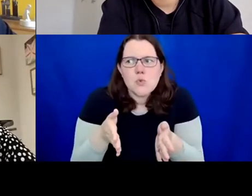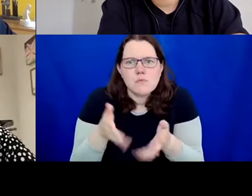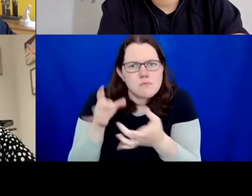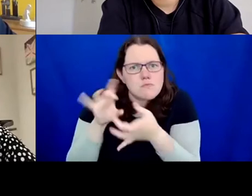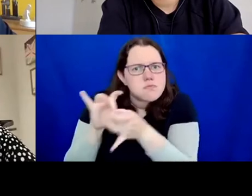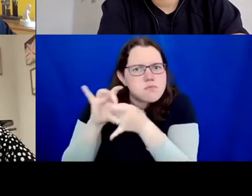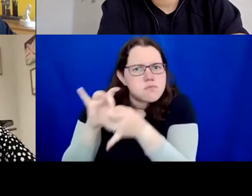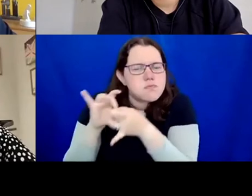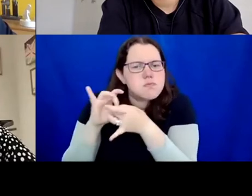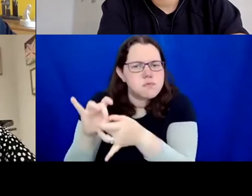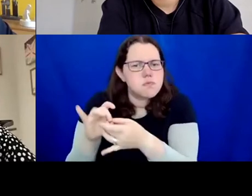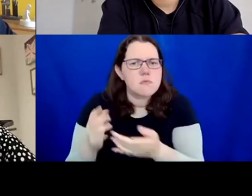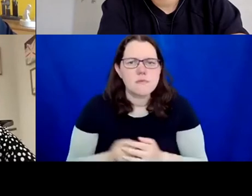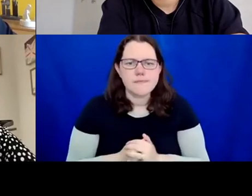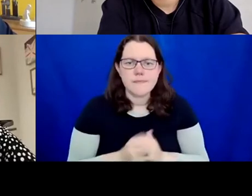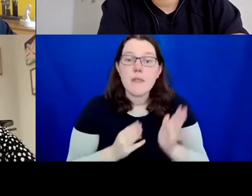Mm. Mike, did you want to come back?